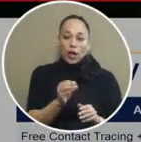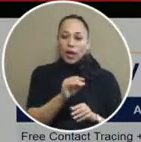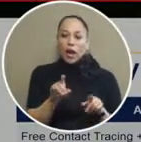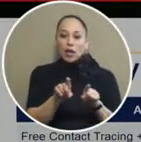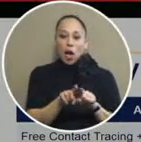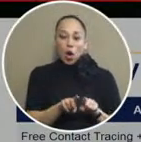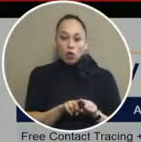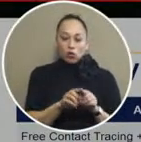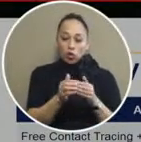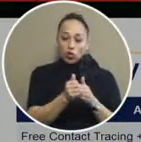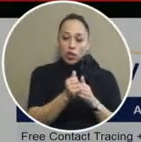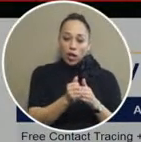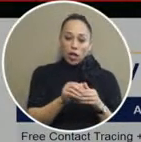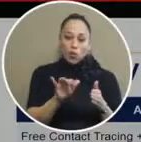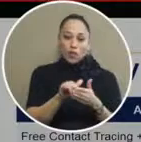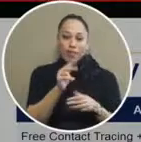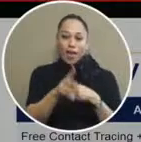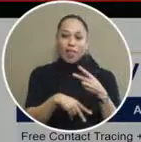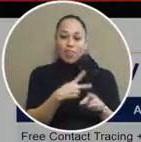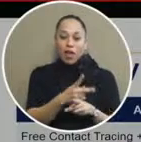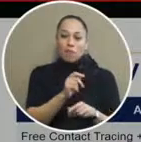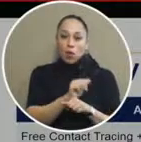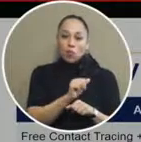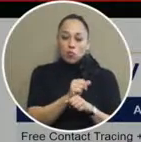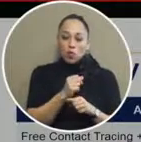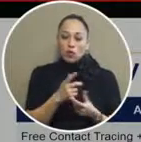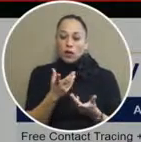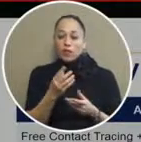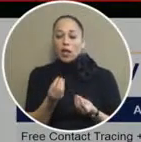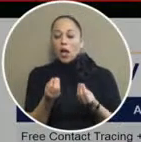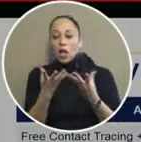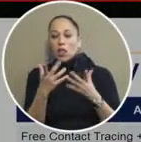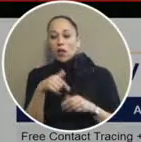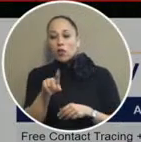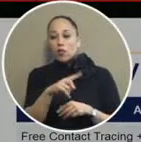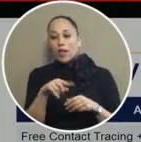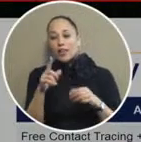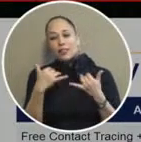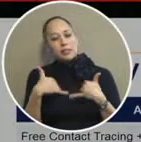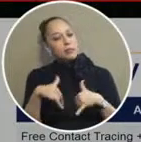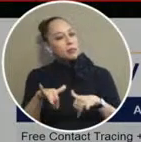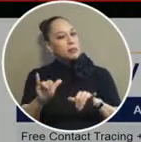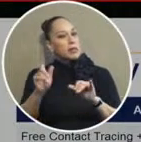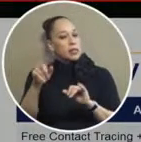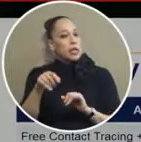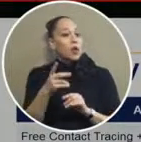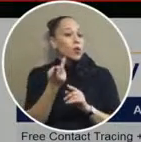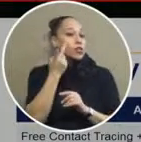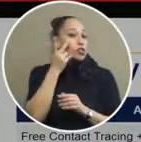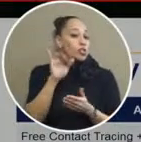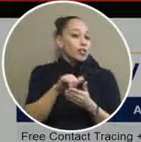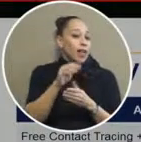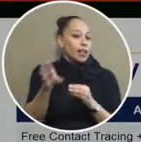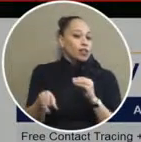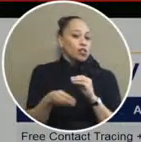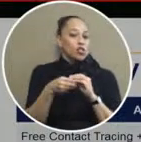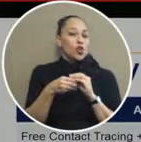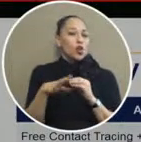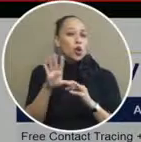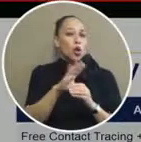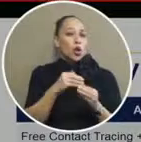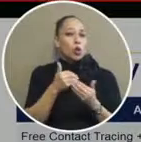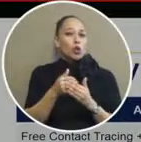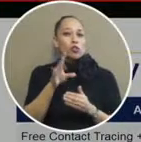as guidance with these types of work safe guidelines that many of them still need. When you look at that total, that's close